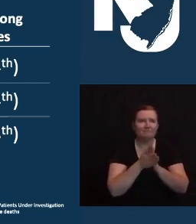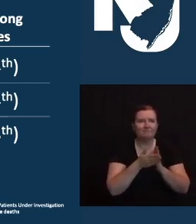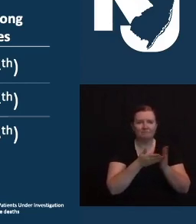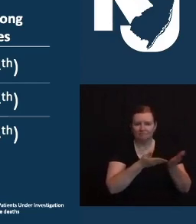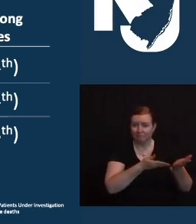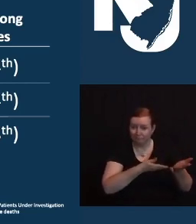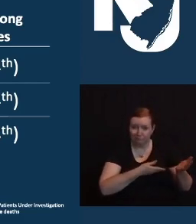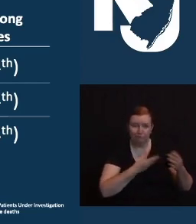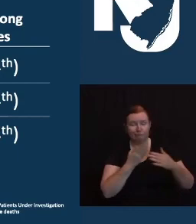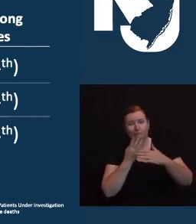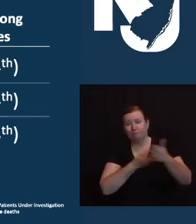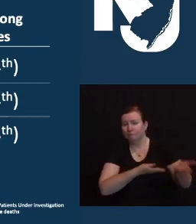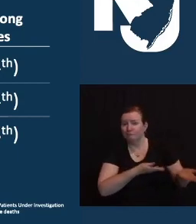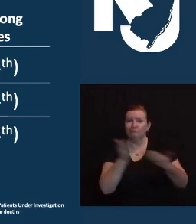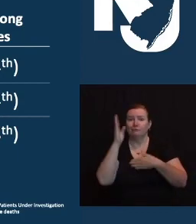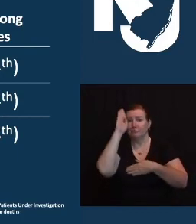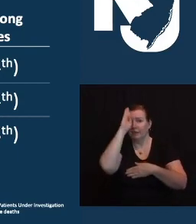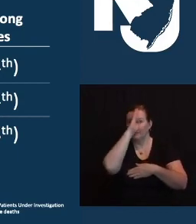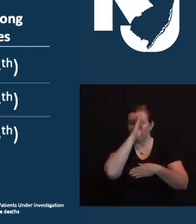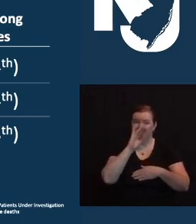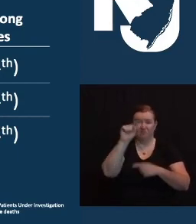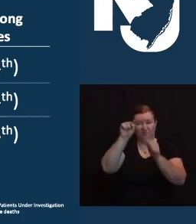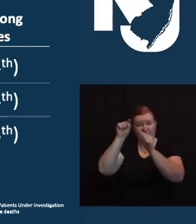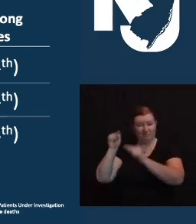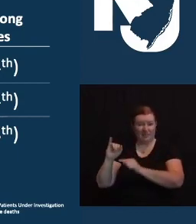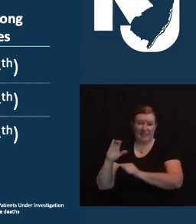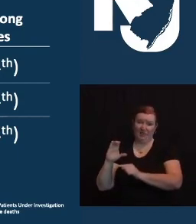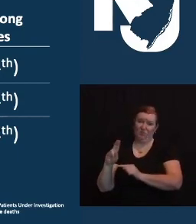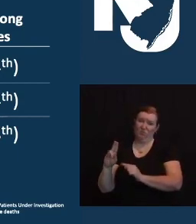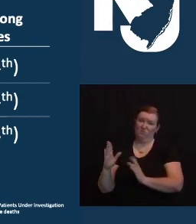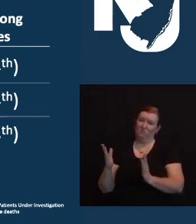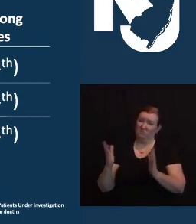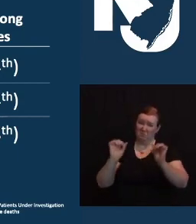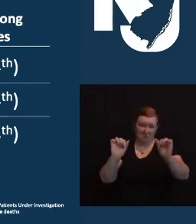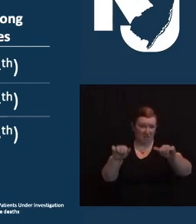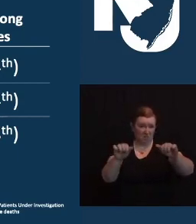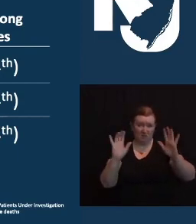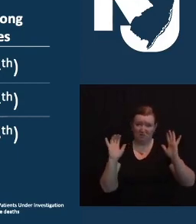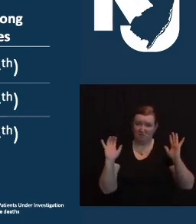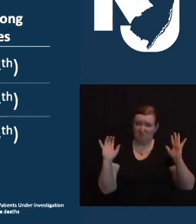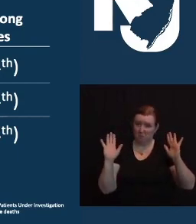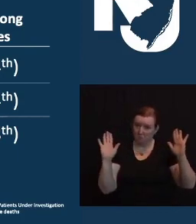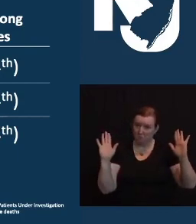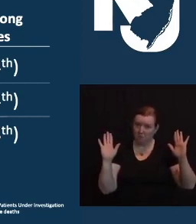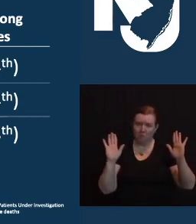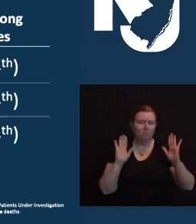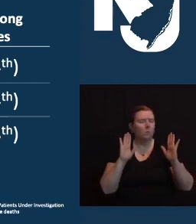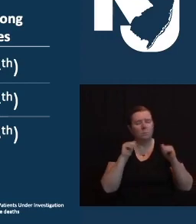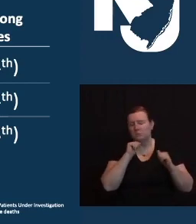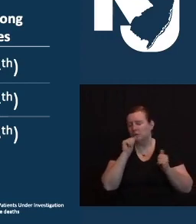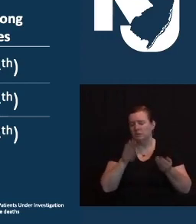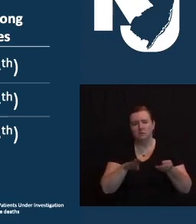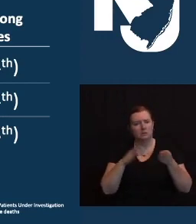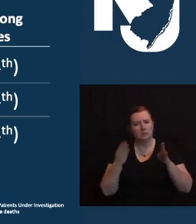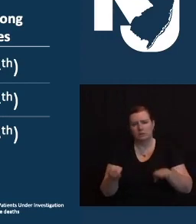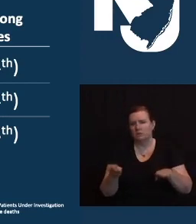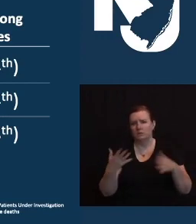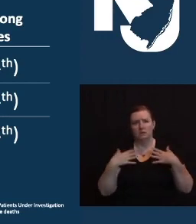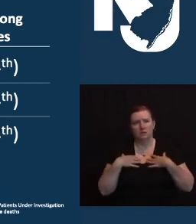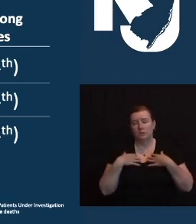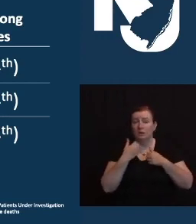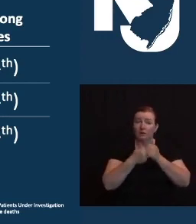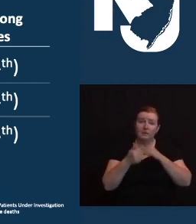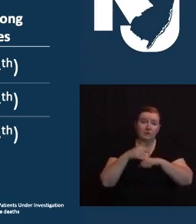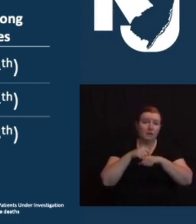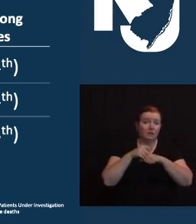intensive care, and please God, not lose their lives. Every new positive test is also